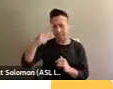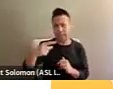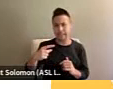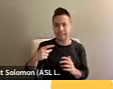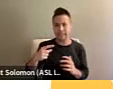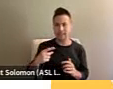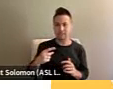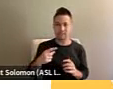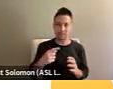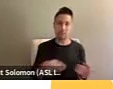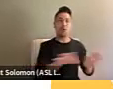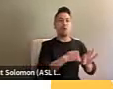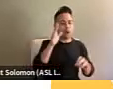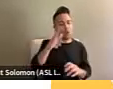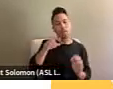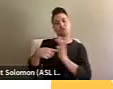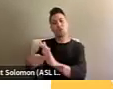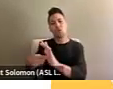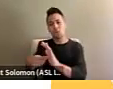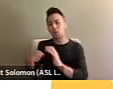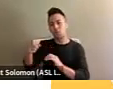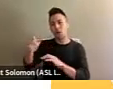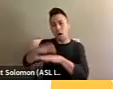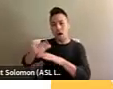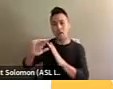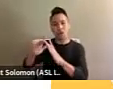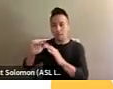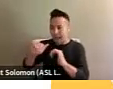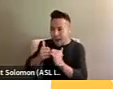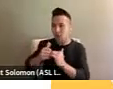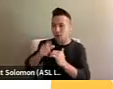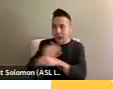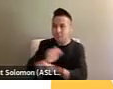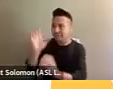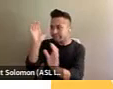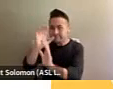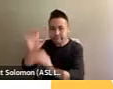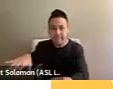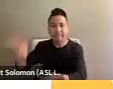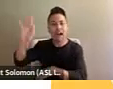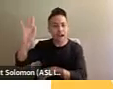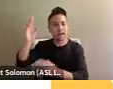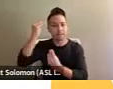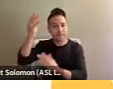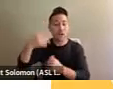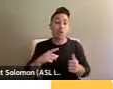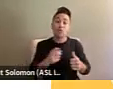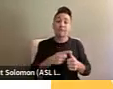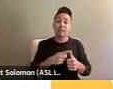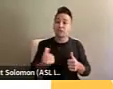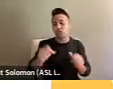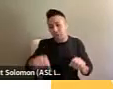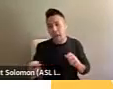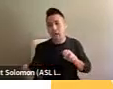out onto the web and I'm going to show you how to actually find some materials. But one of the first steps you can take is talking to me. I